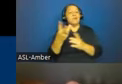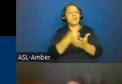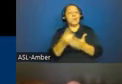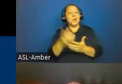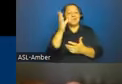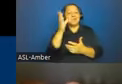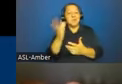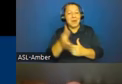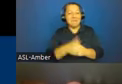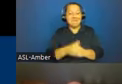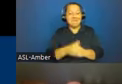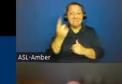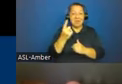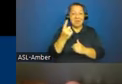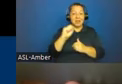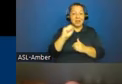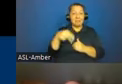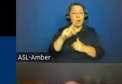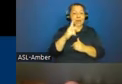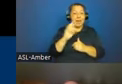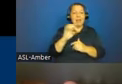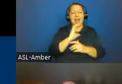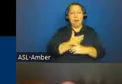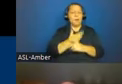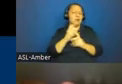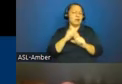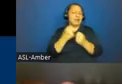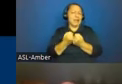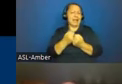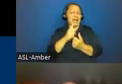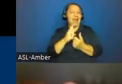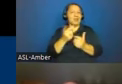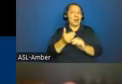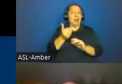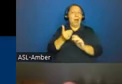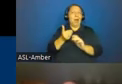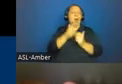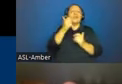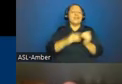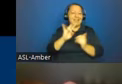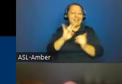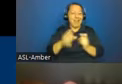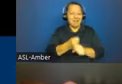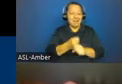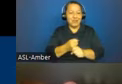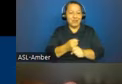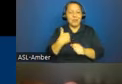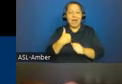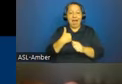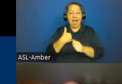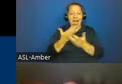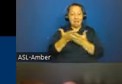Society actually dates back a bit further than 75 years. We have materials in the MAC archives